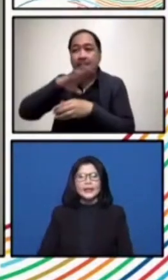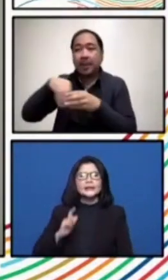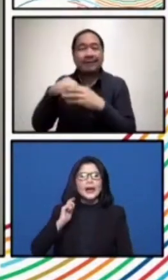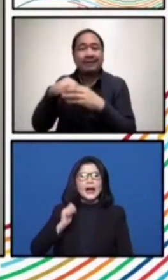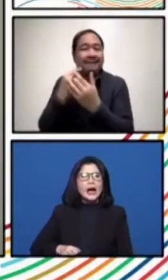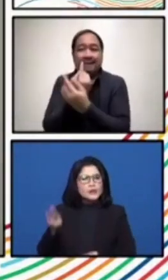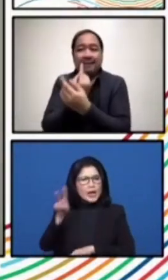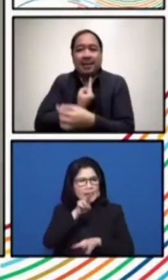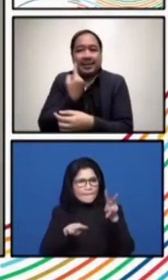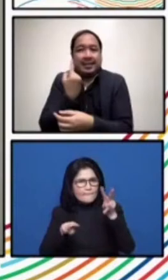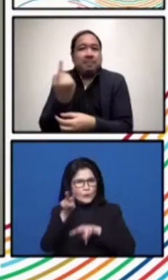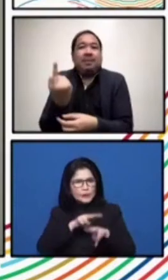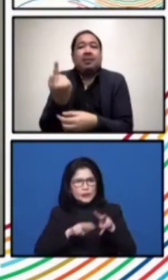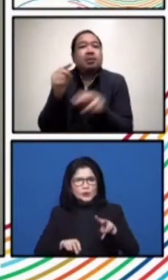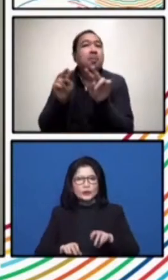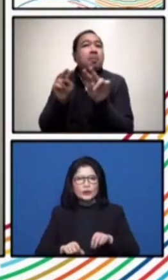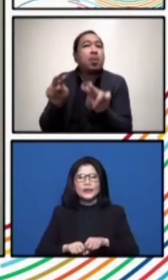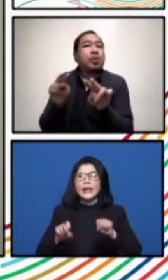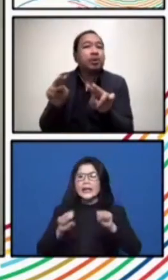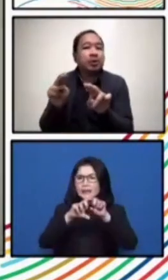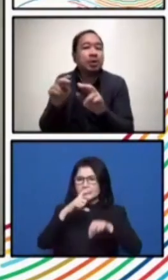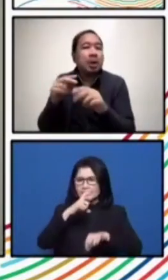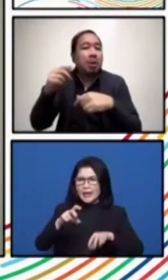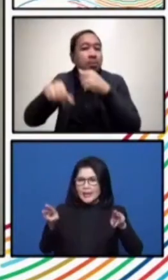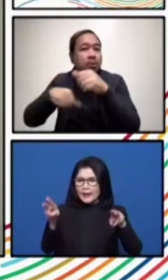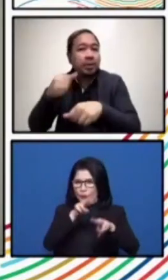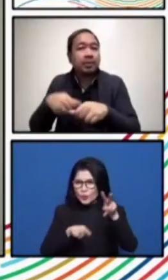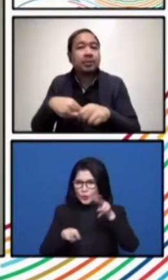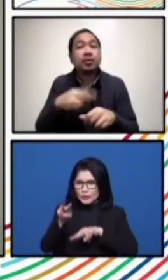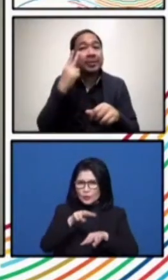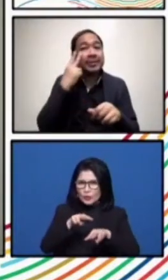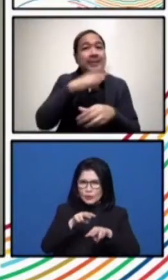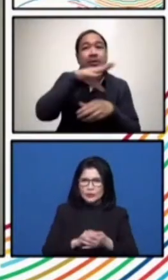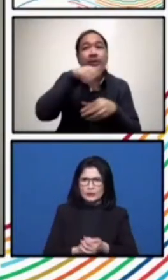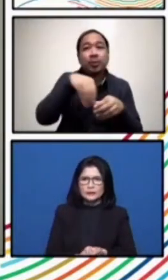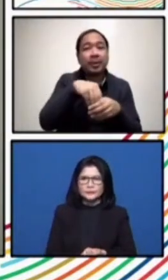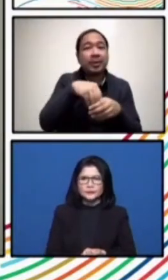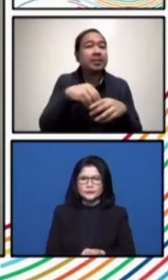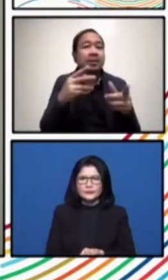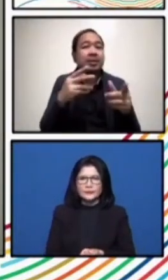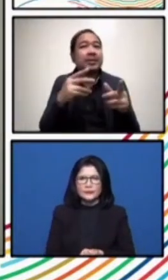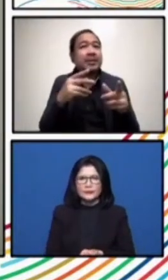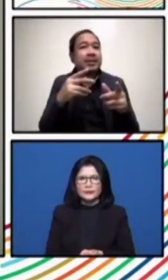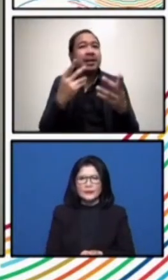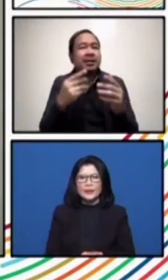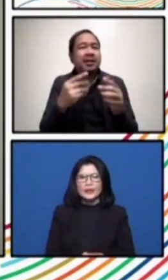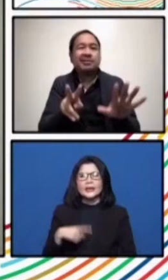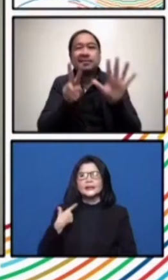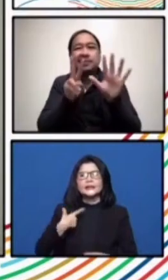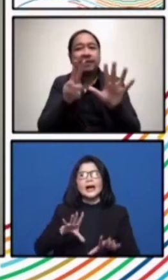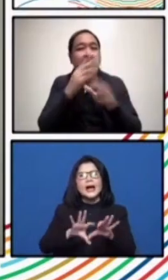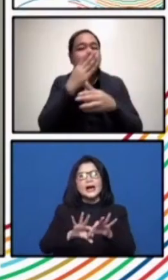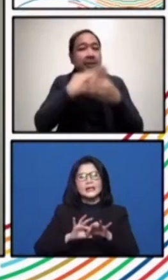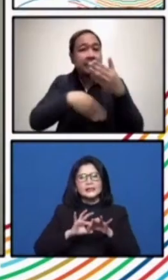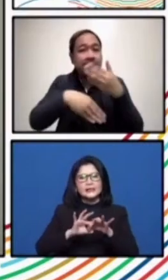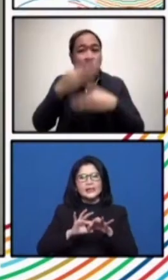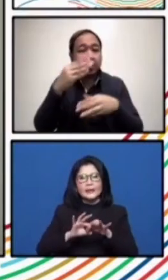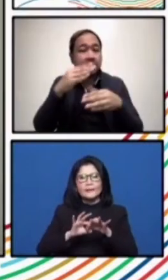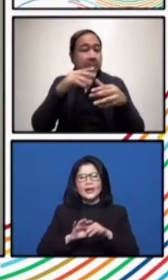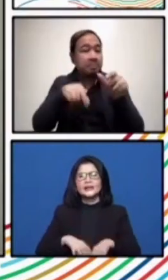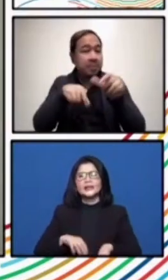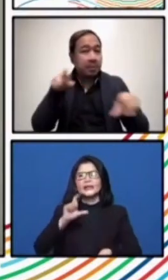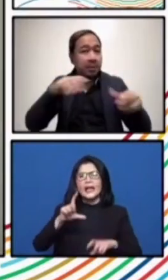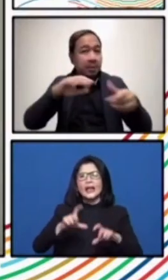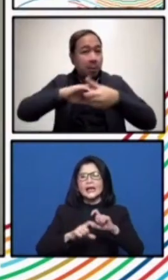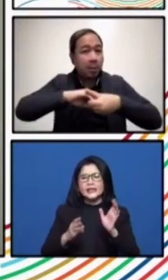in partnership with the Ombudsman in a coalition of seven disabled persons organizations and we have an active focal point